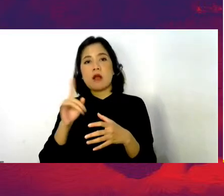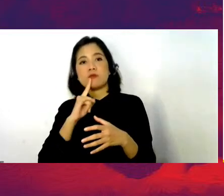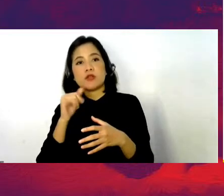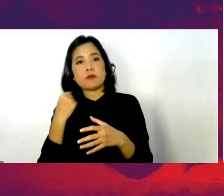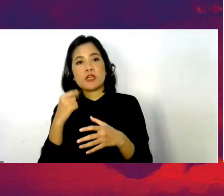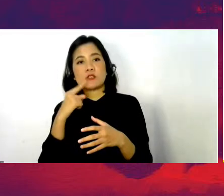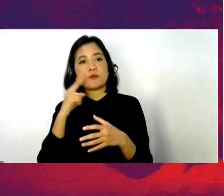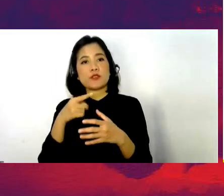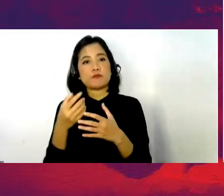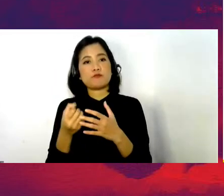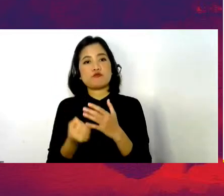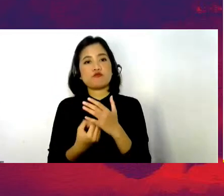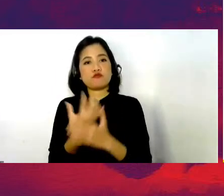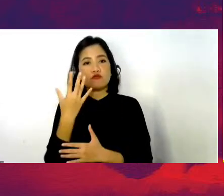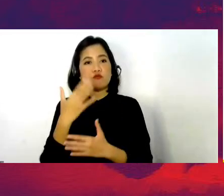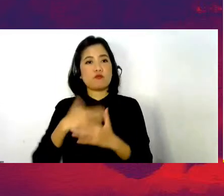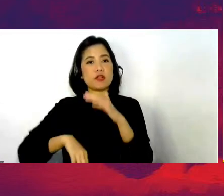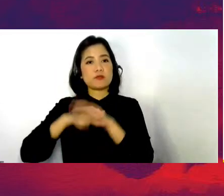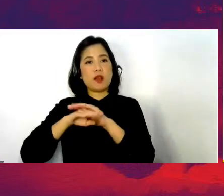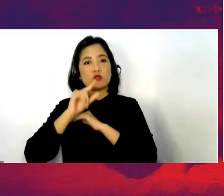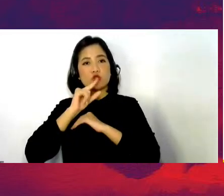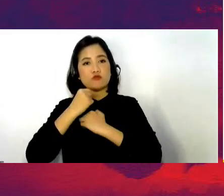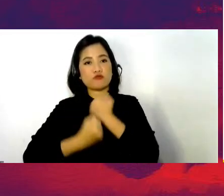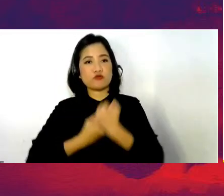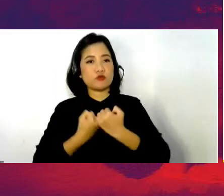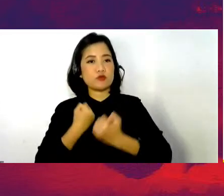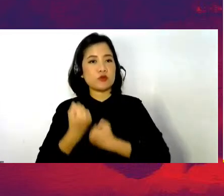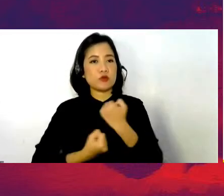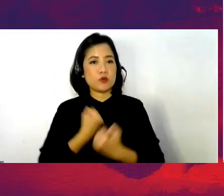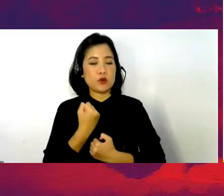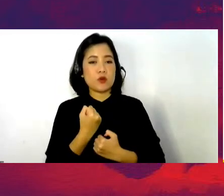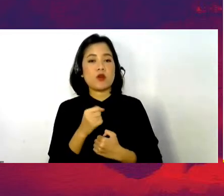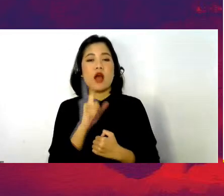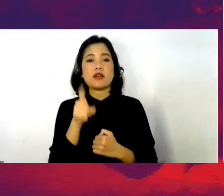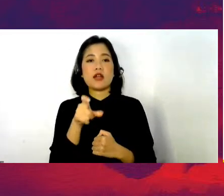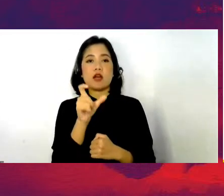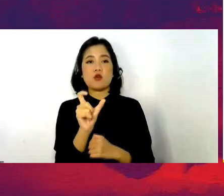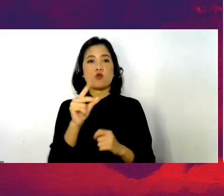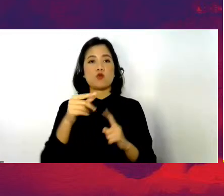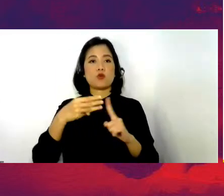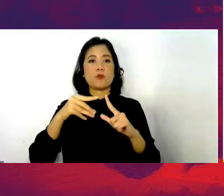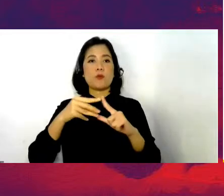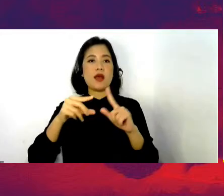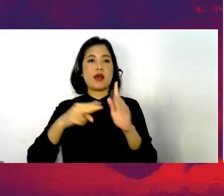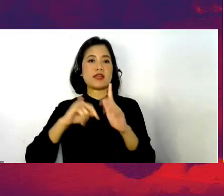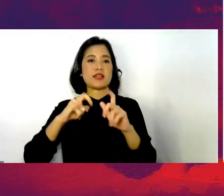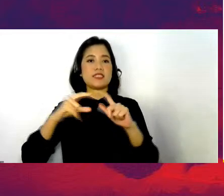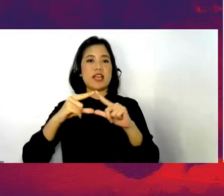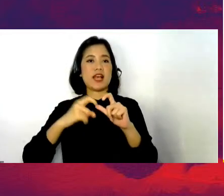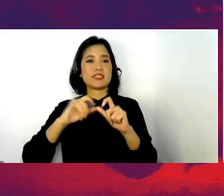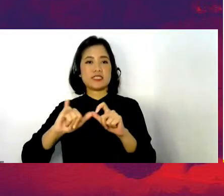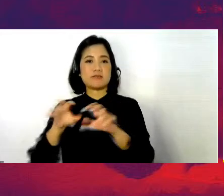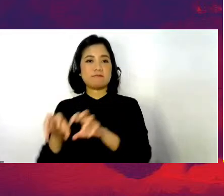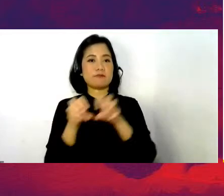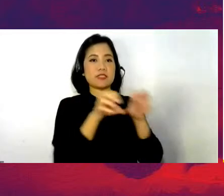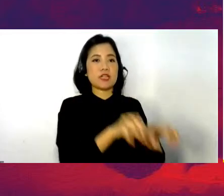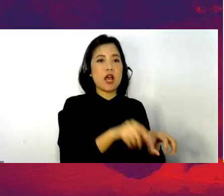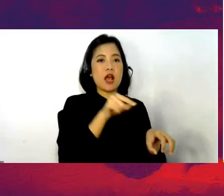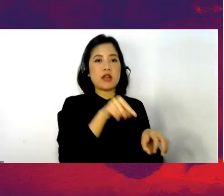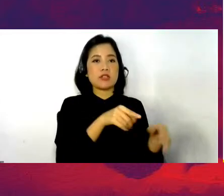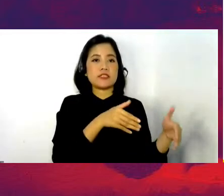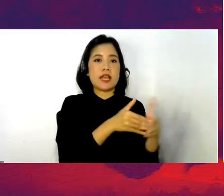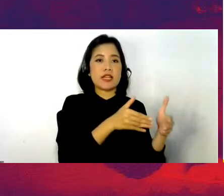max that we are able to do. Trend of urbanization, that's going to have clearly challenge for us in terms of food security and